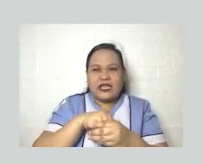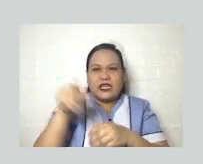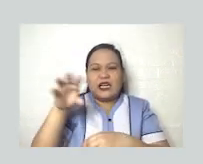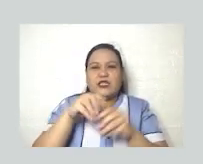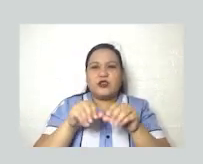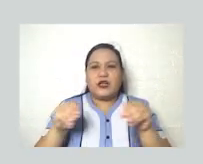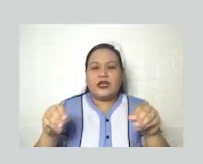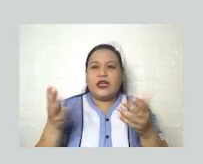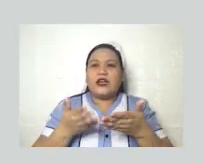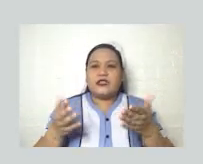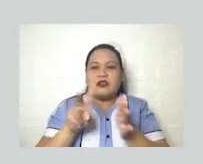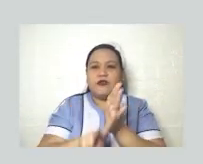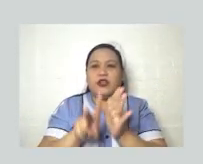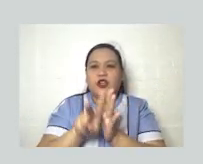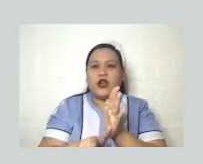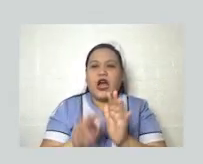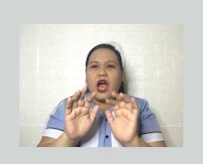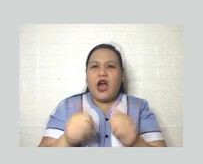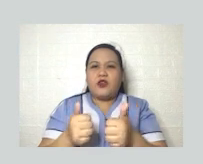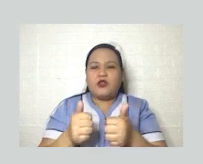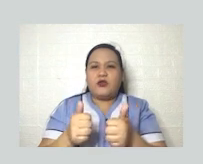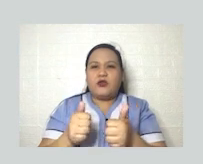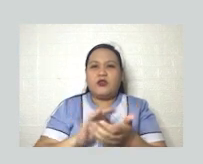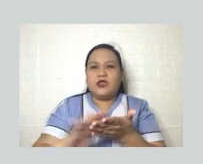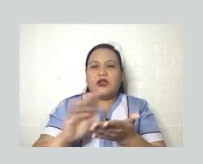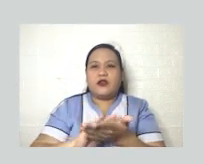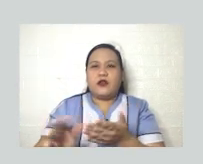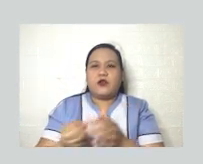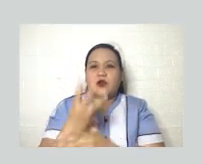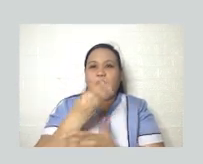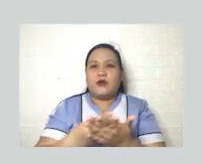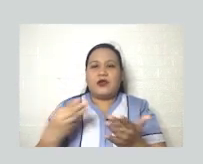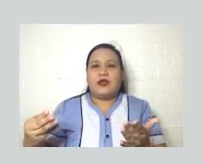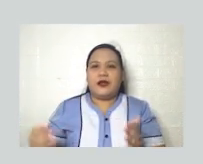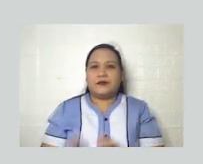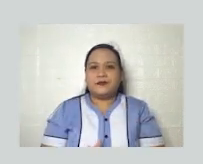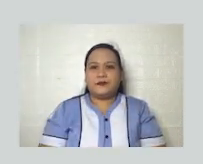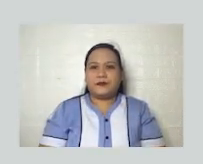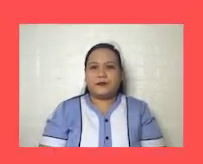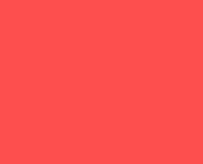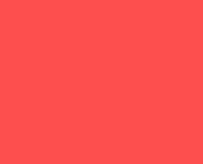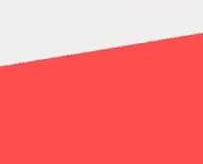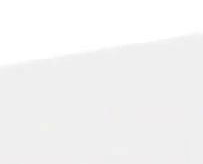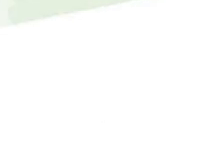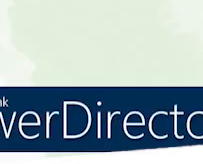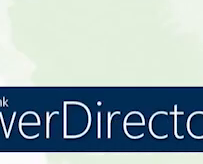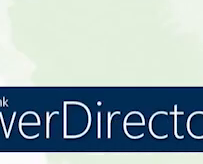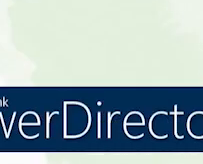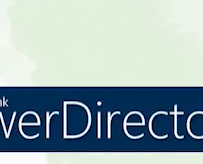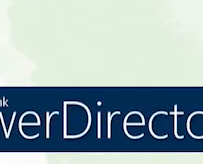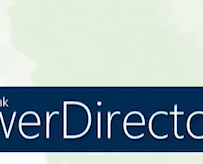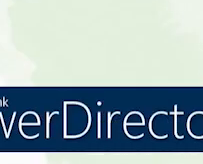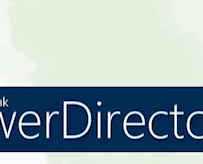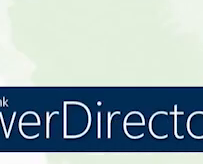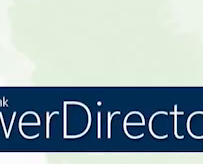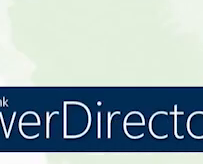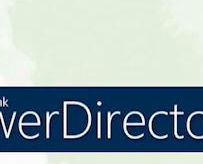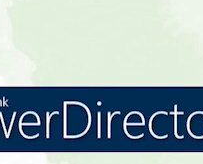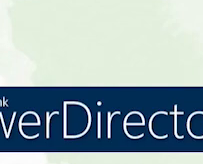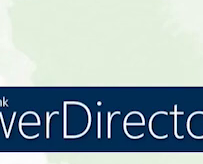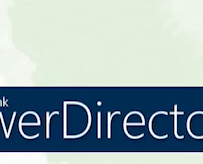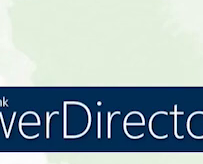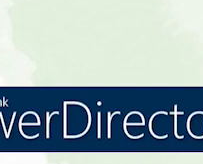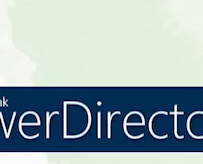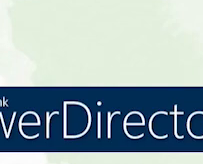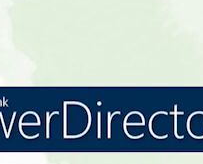Here is a demonstration video on how to sterilize growing media. how to sterilize